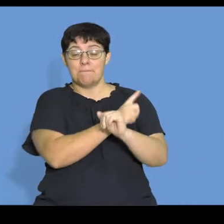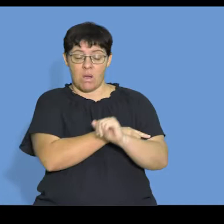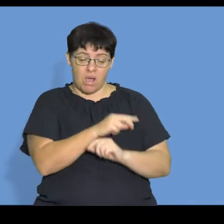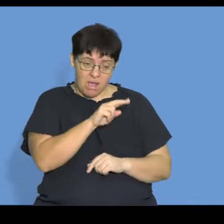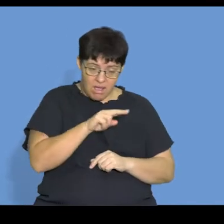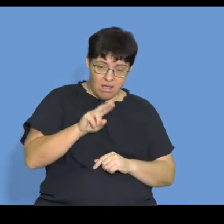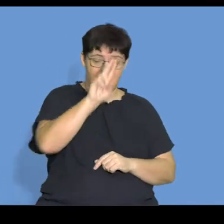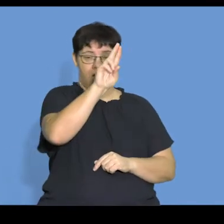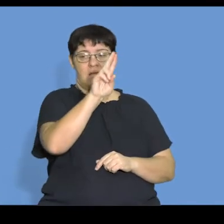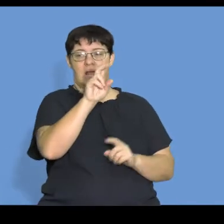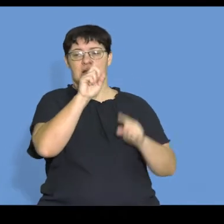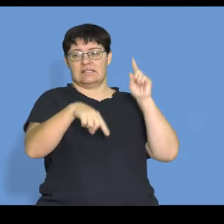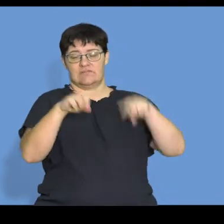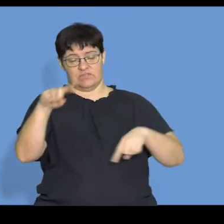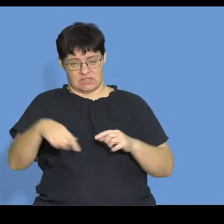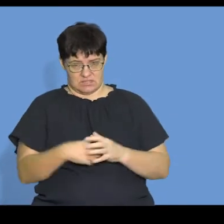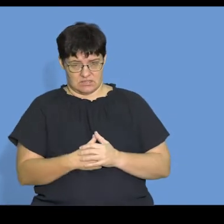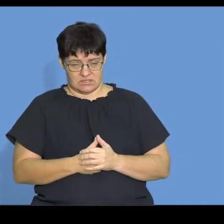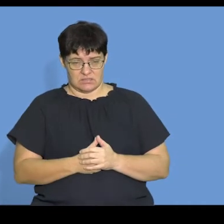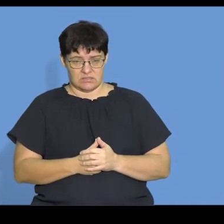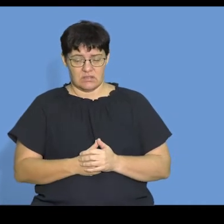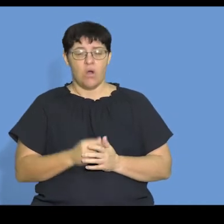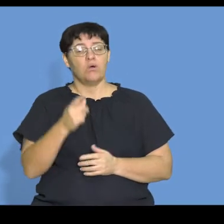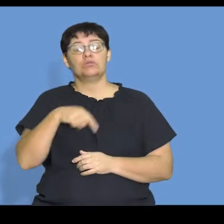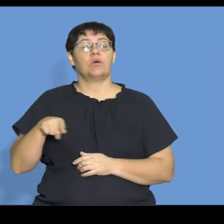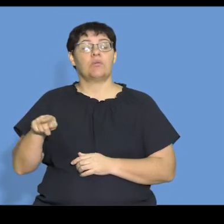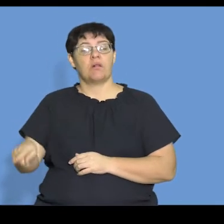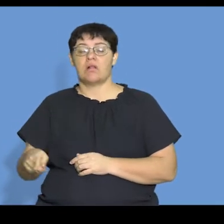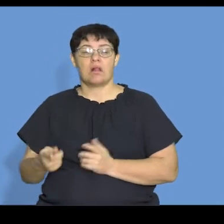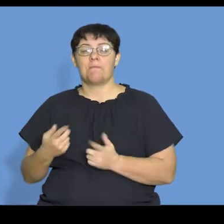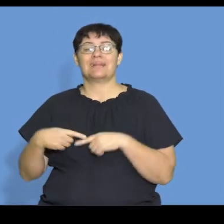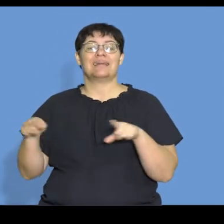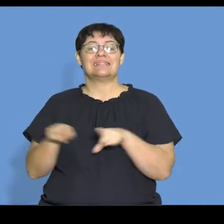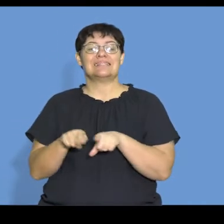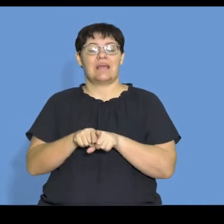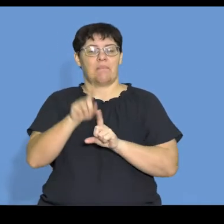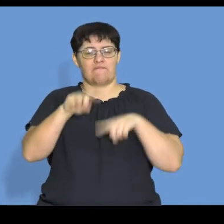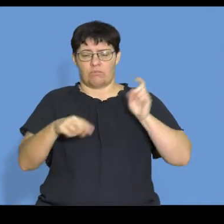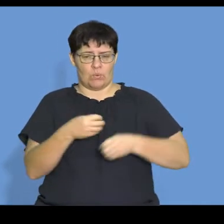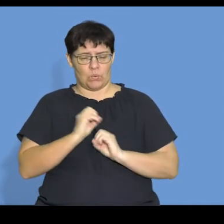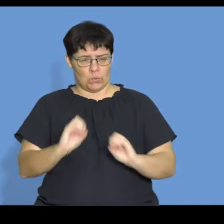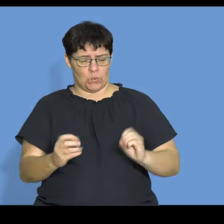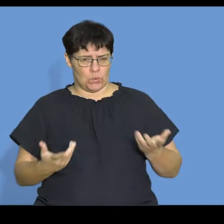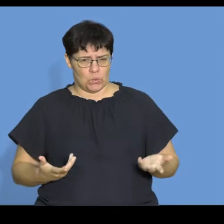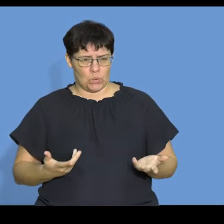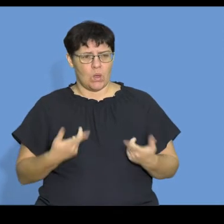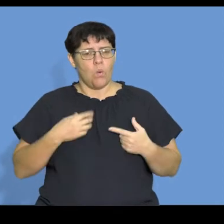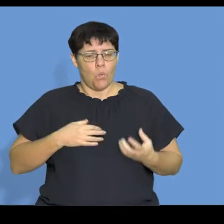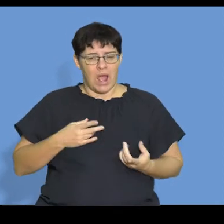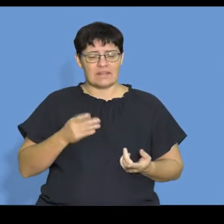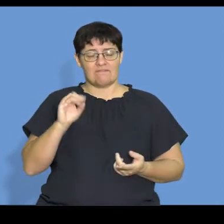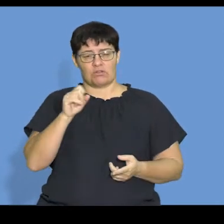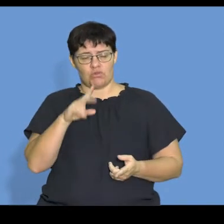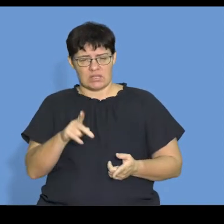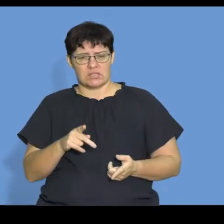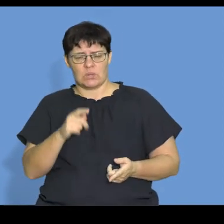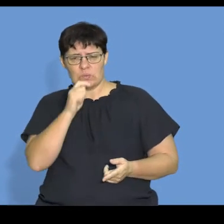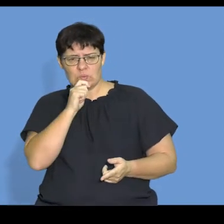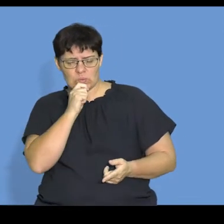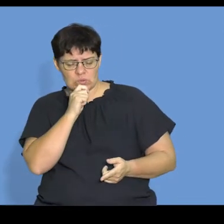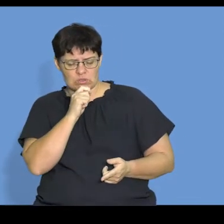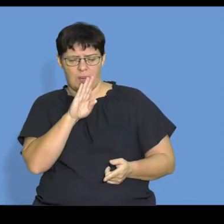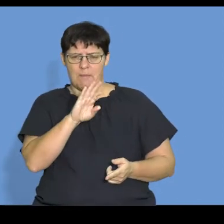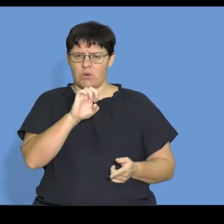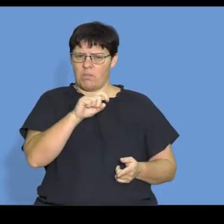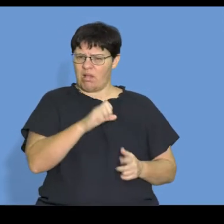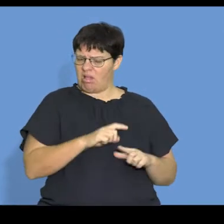you can't say you're going to factorize a trinomial that does not have the same variable and you want to factorize it using binomials. You